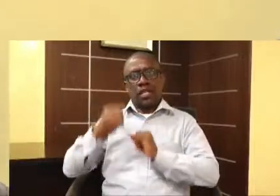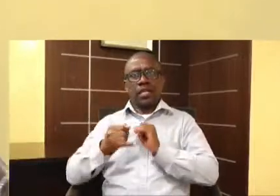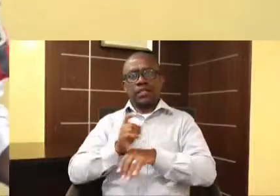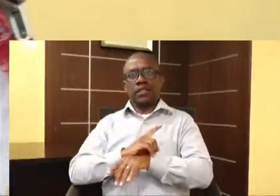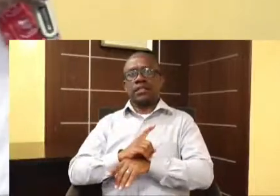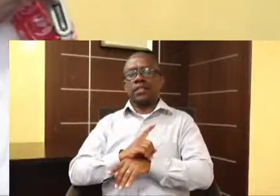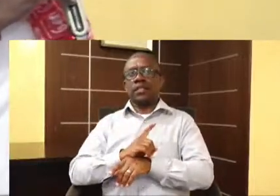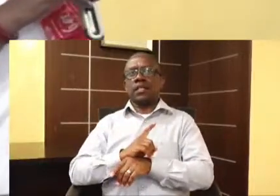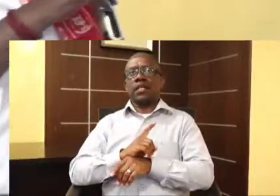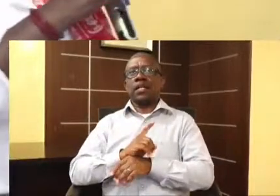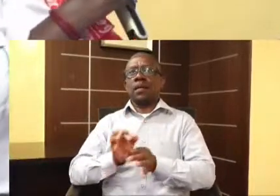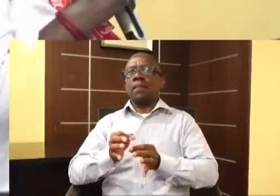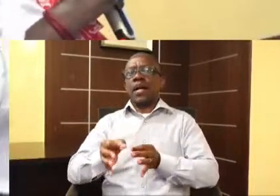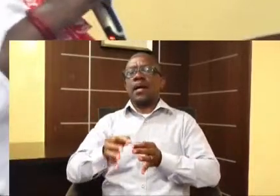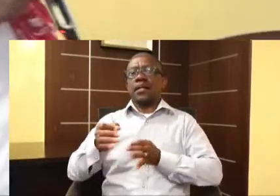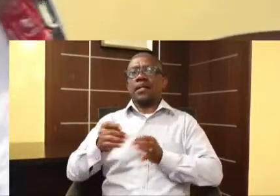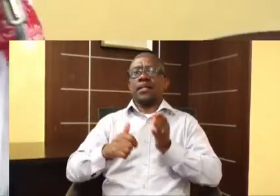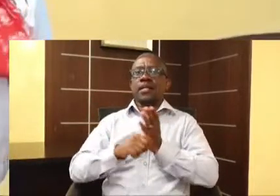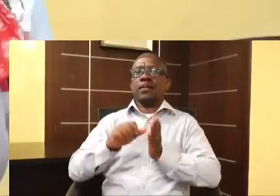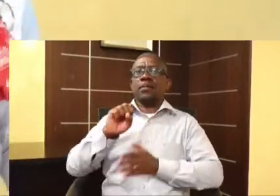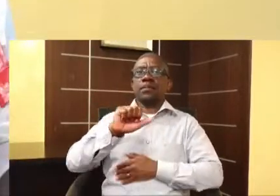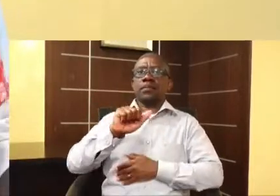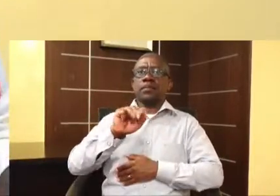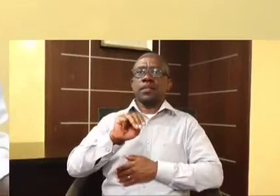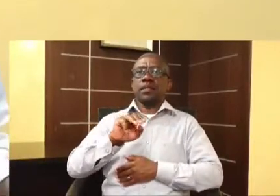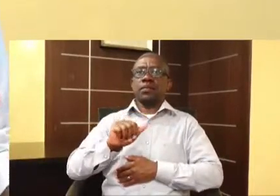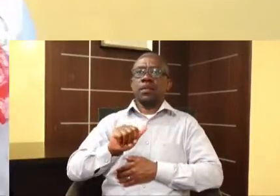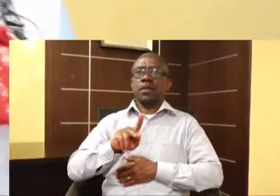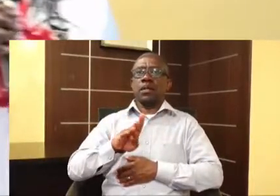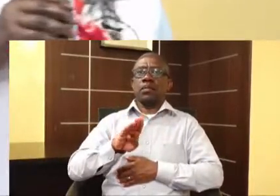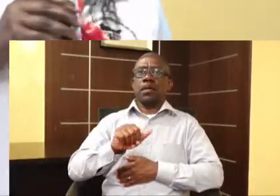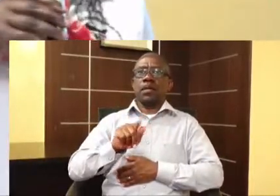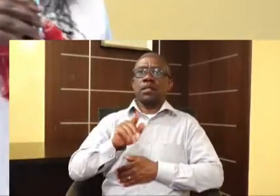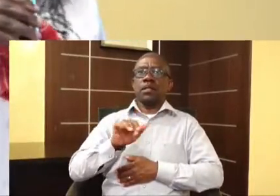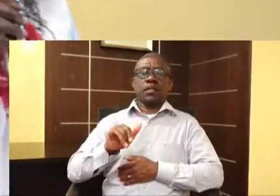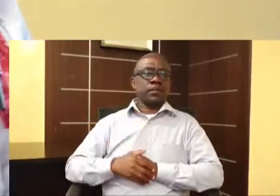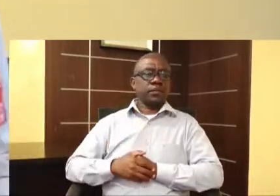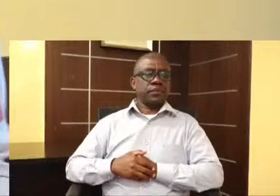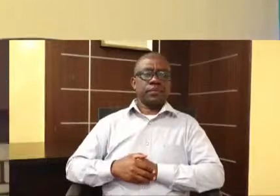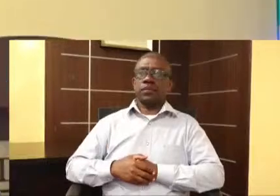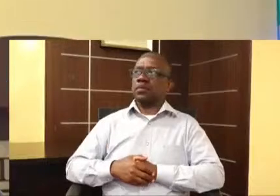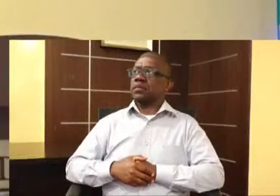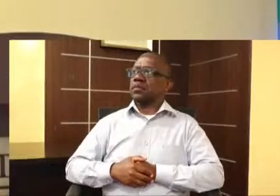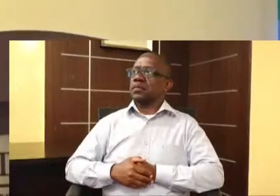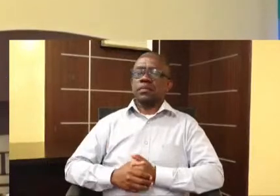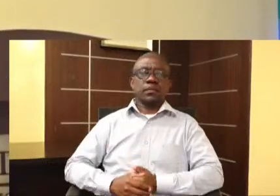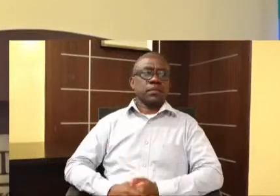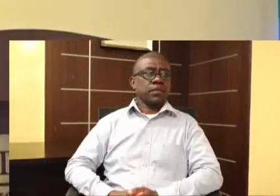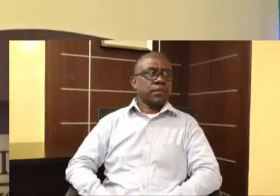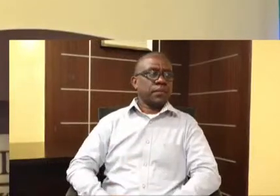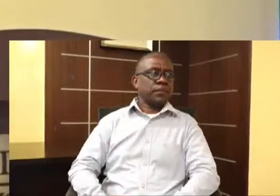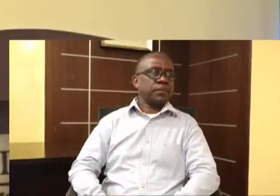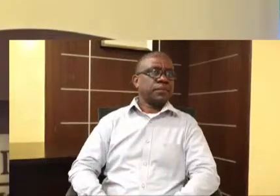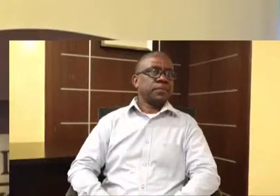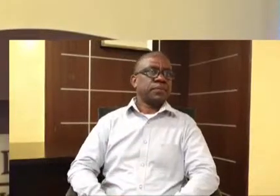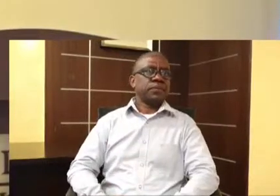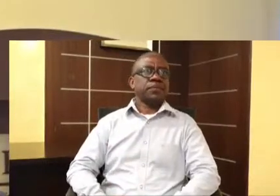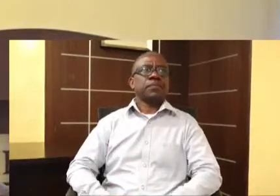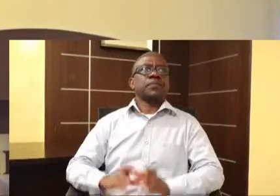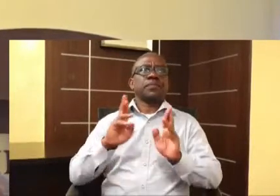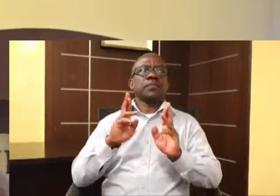Samabaki. All right. Online team, Samabaki is